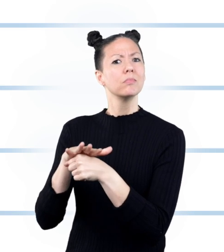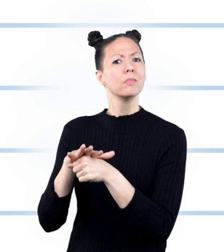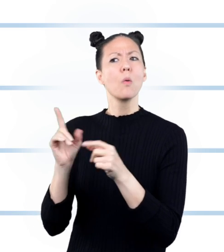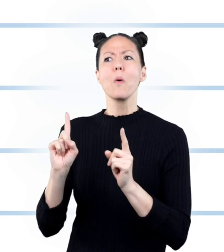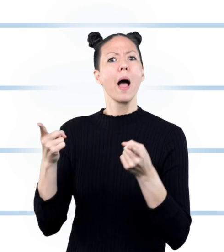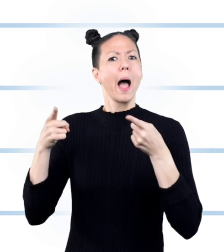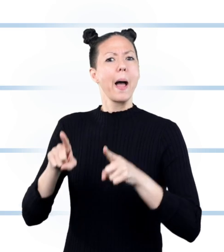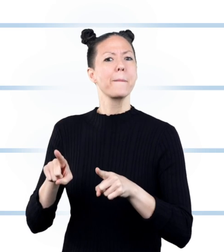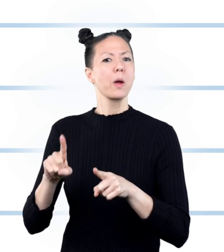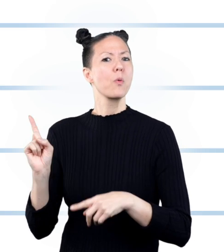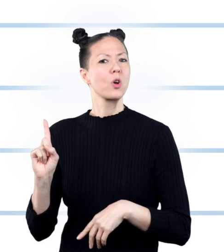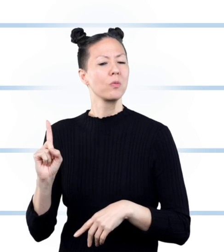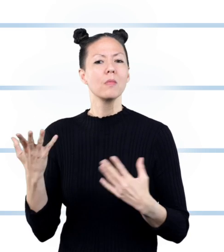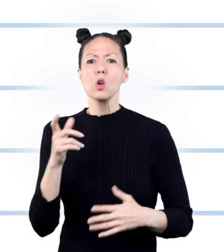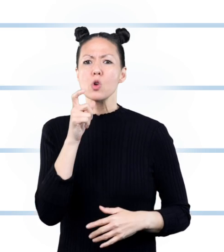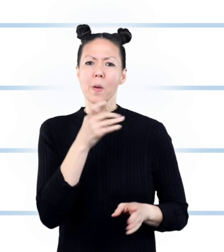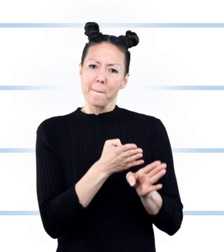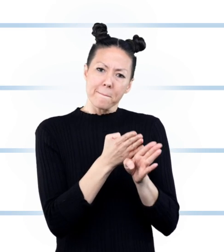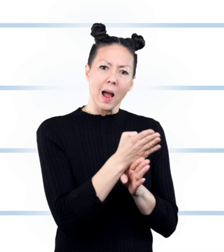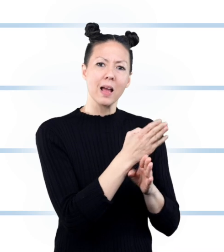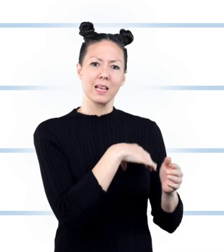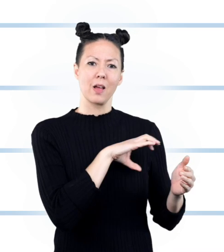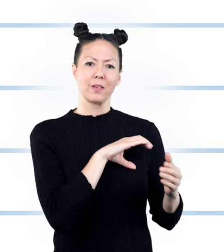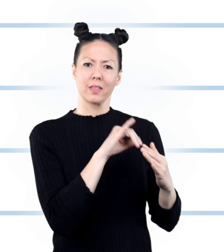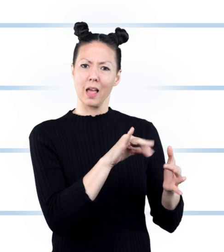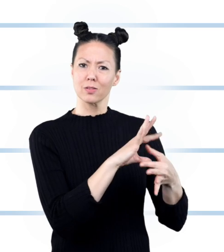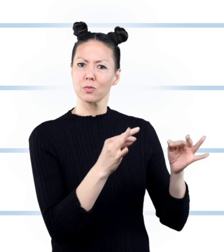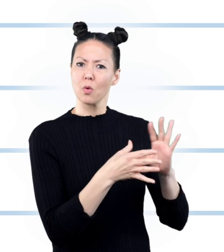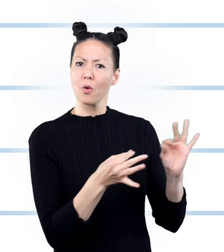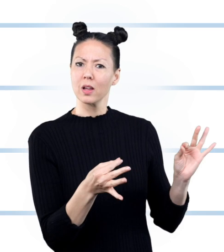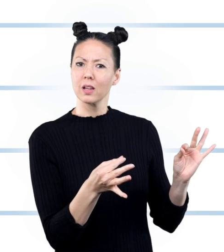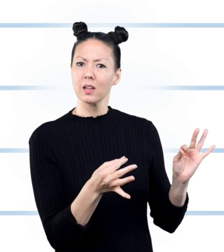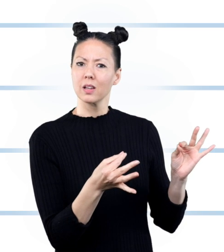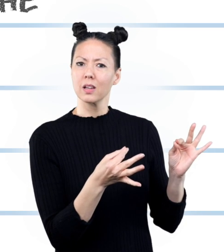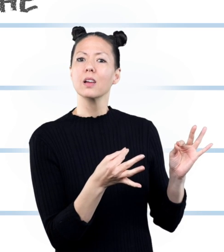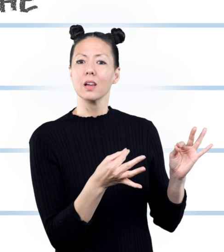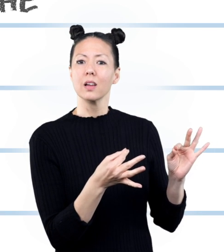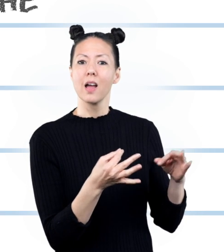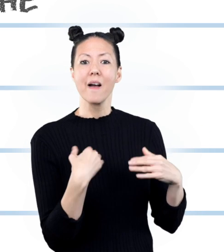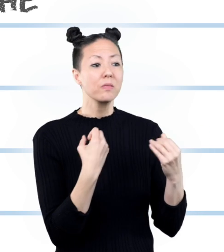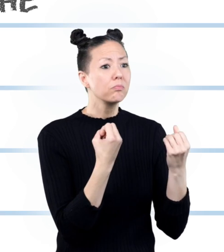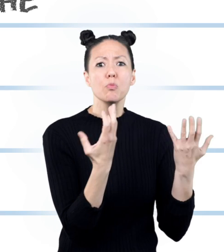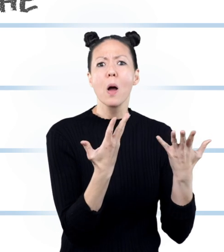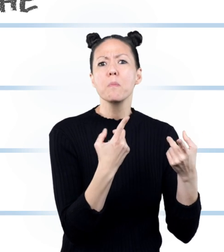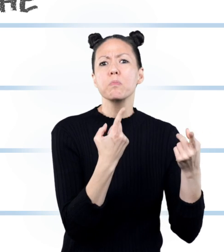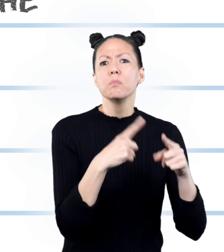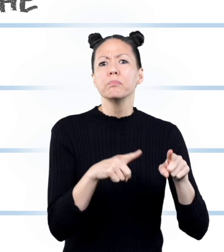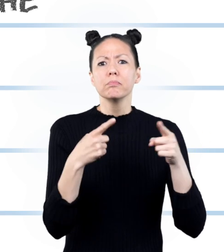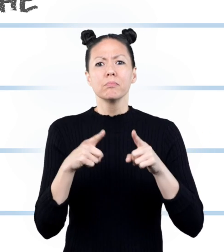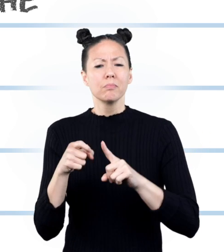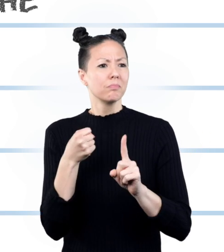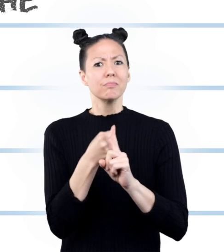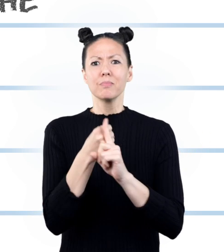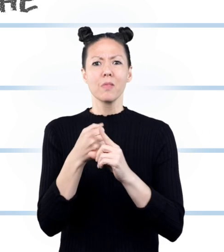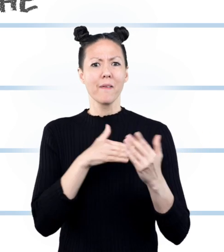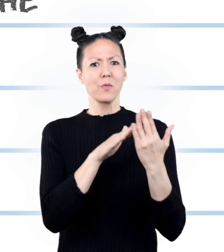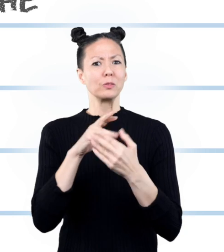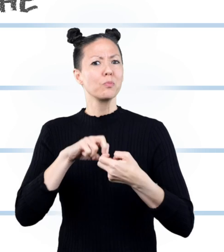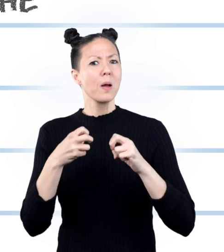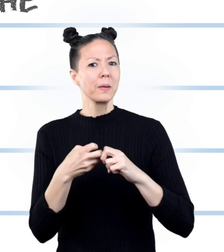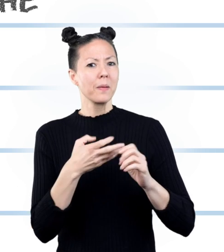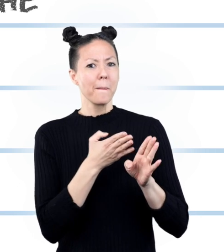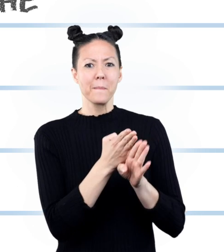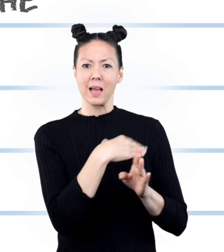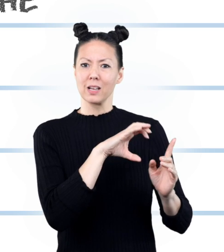place? Who is the main character in the story? Are there any problems that the main character